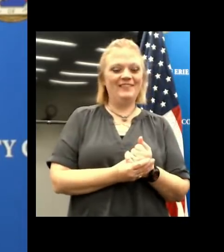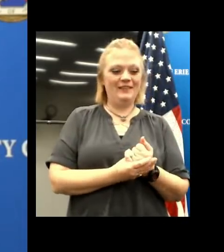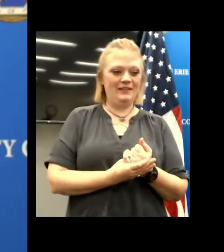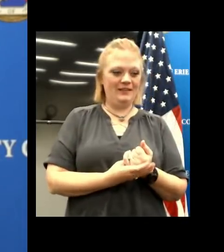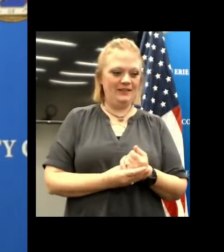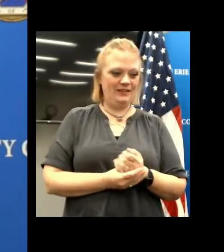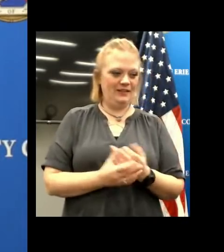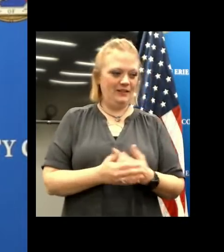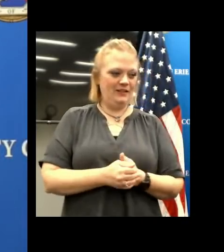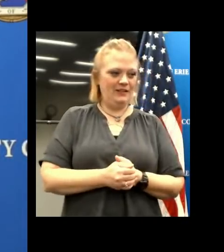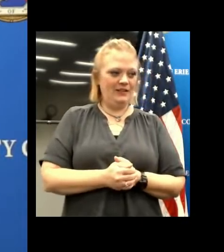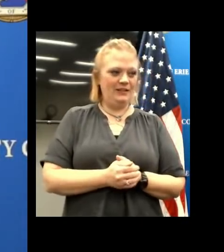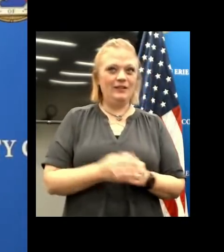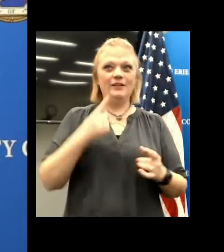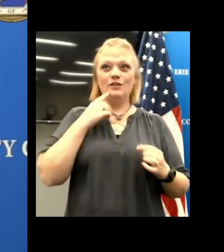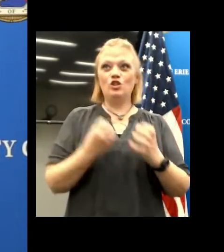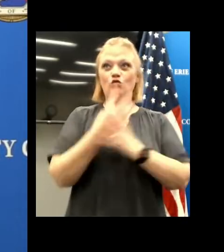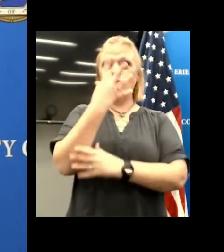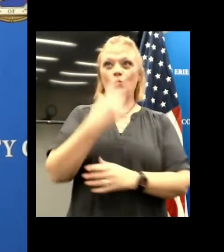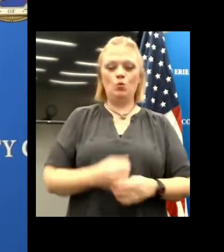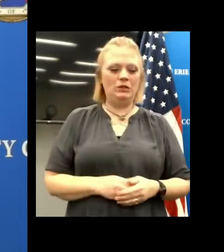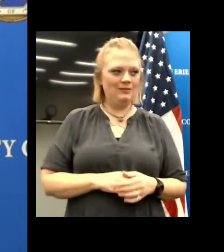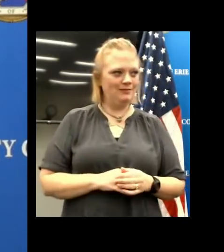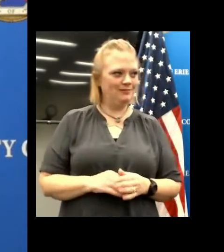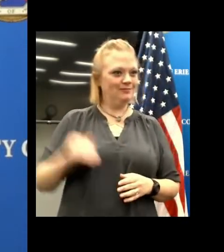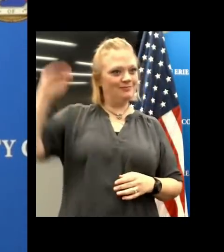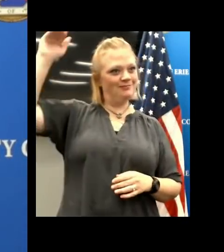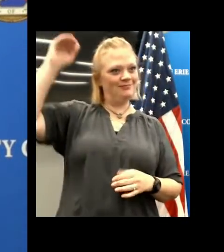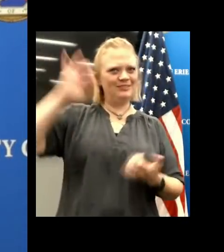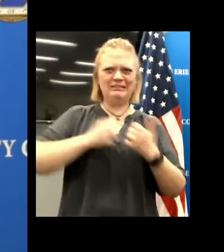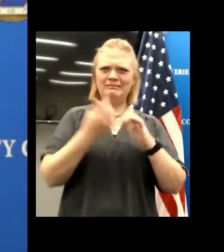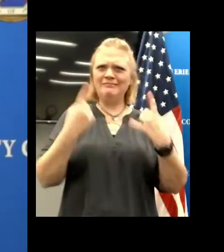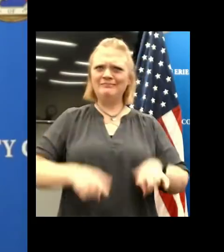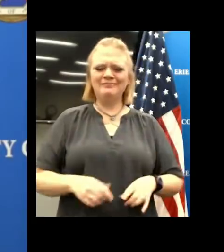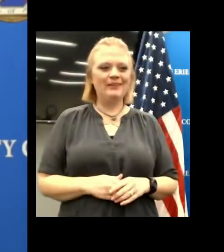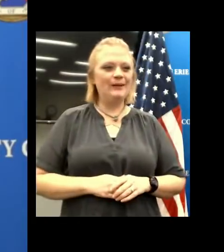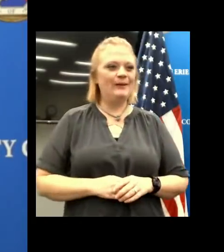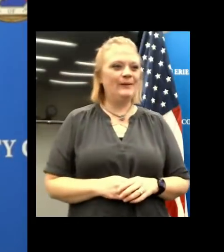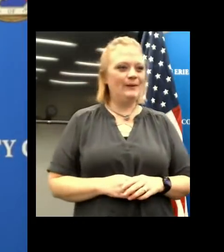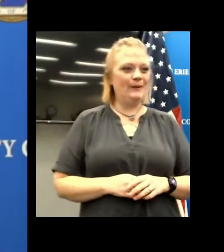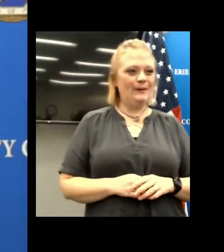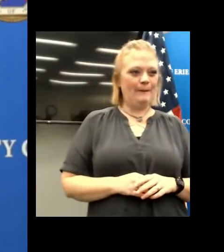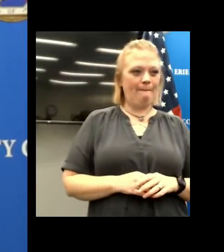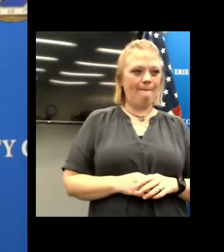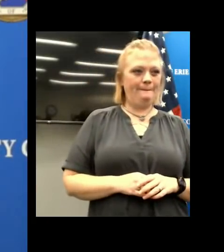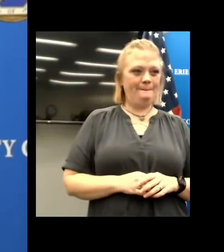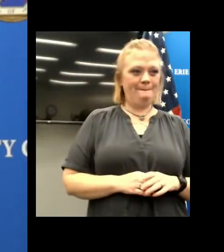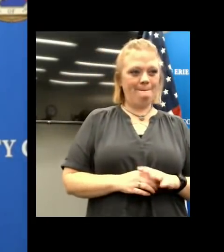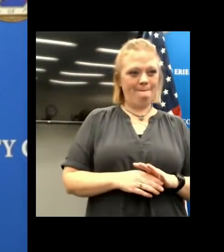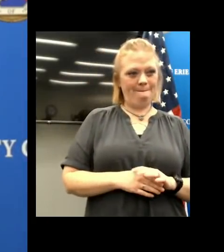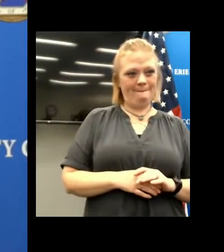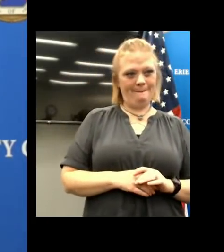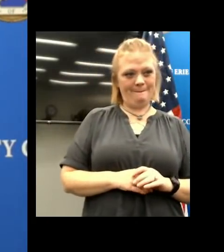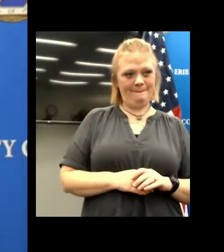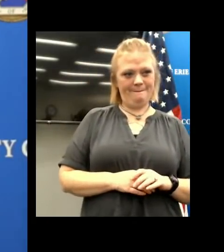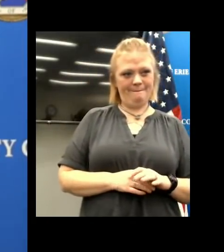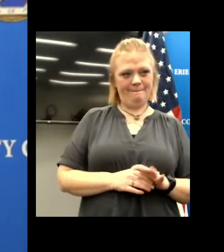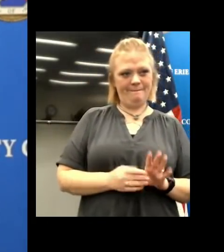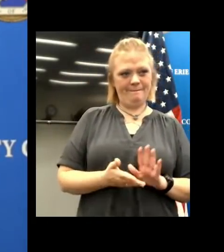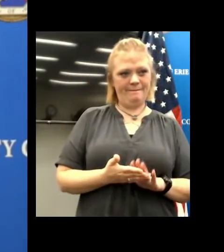Yeah, position? She grew. How did that happen? So the data that I was